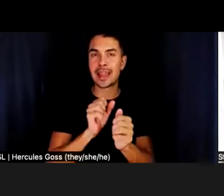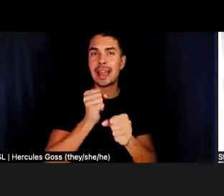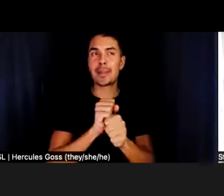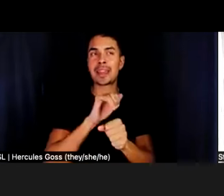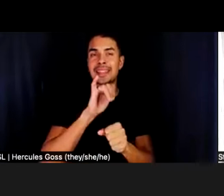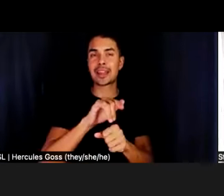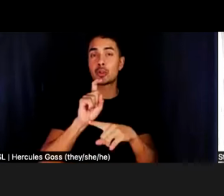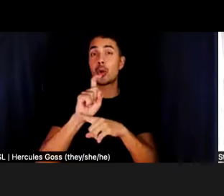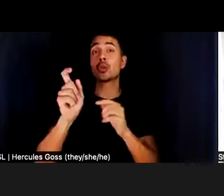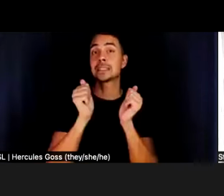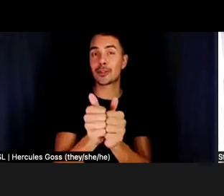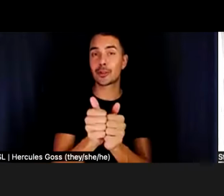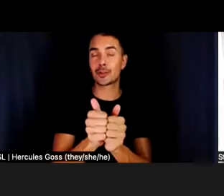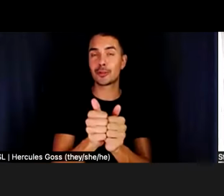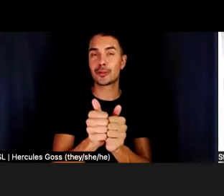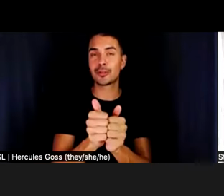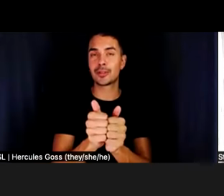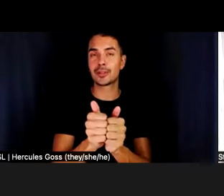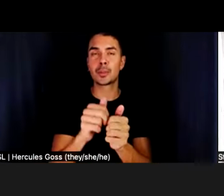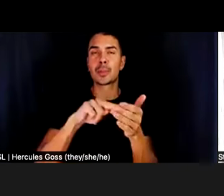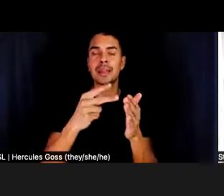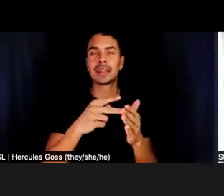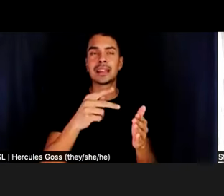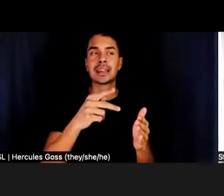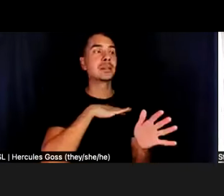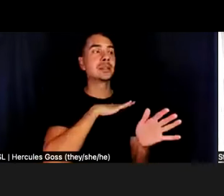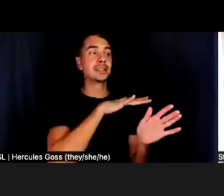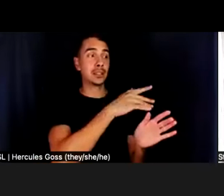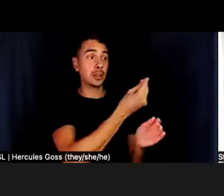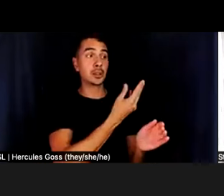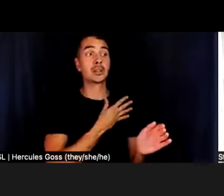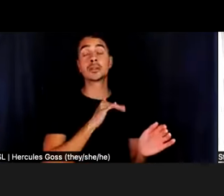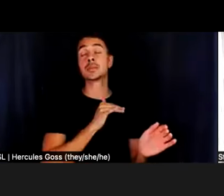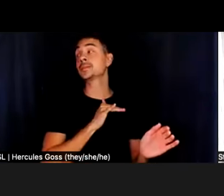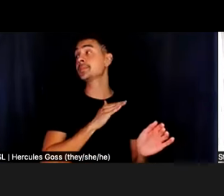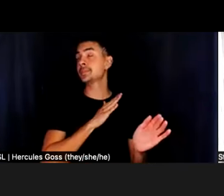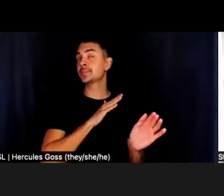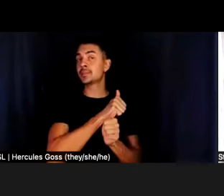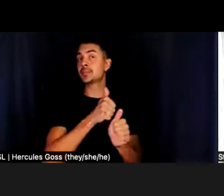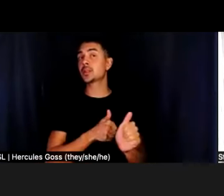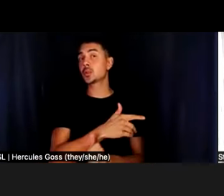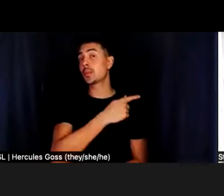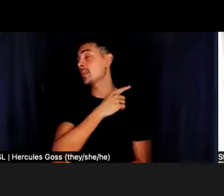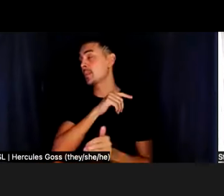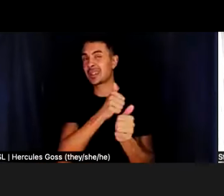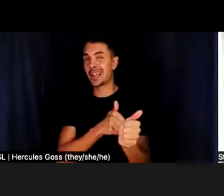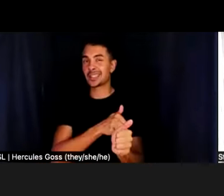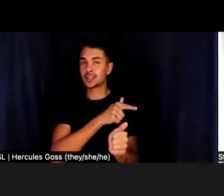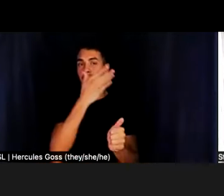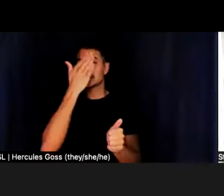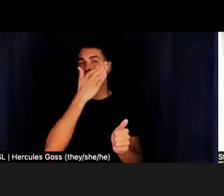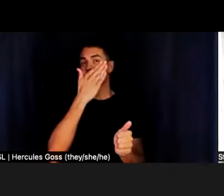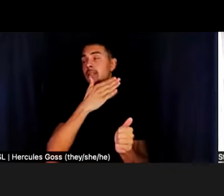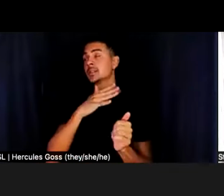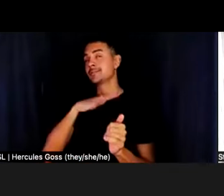together so that it isn't like, you're going behind someone's back and doing this thing, right? Like they're letting you know, or something